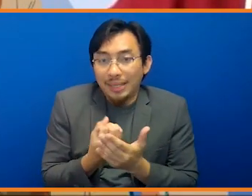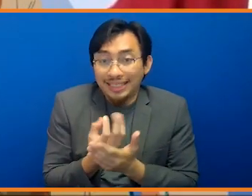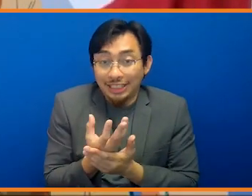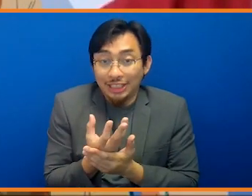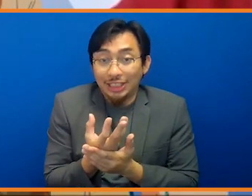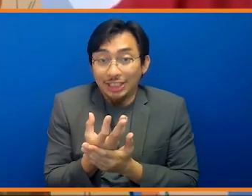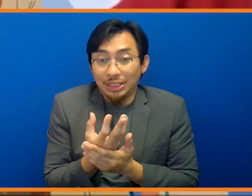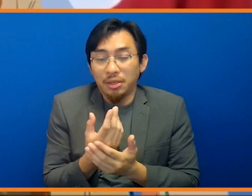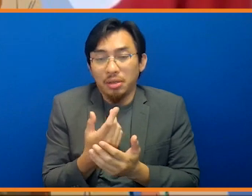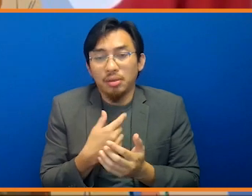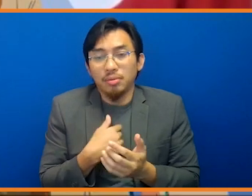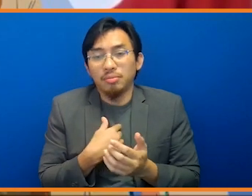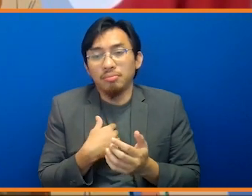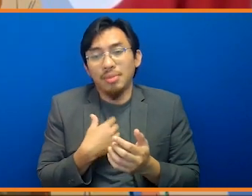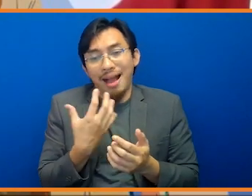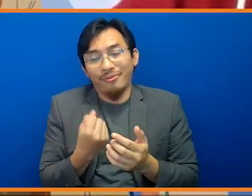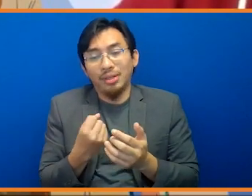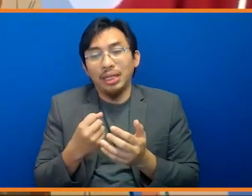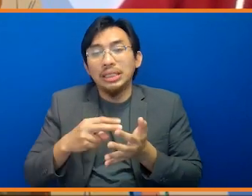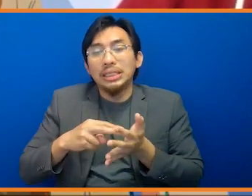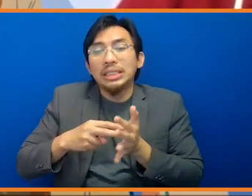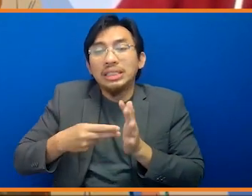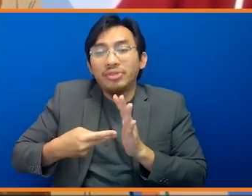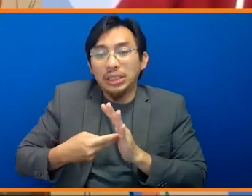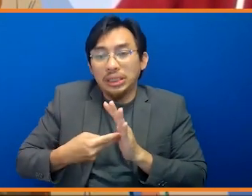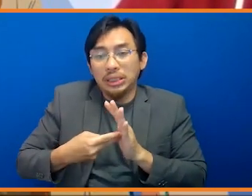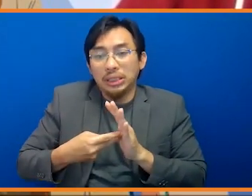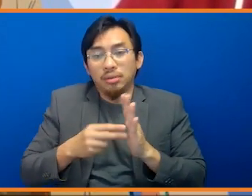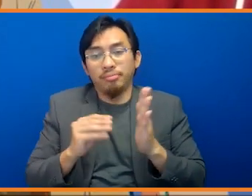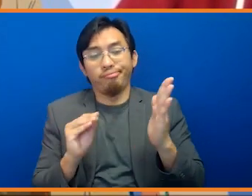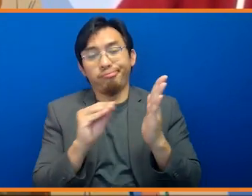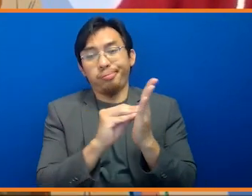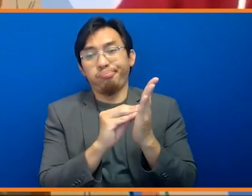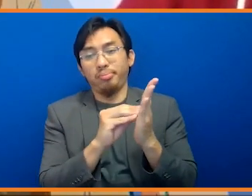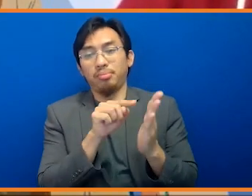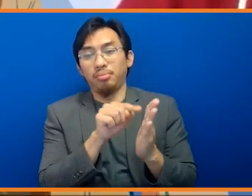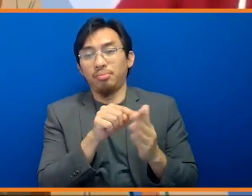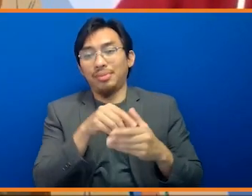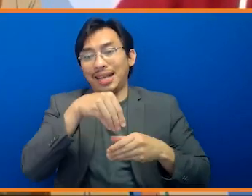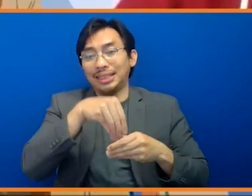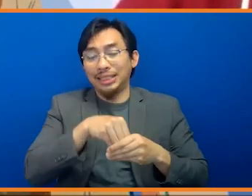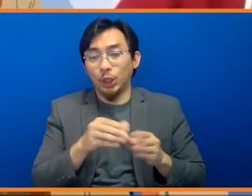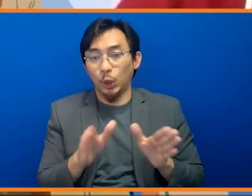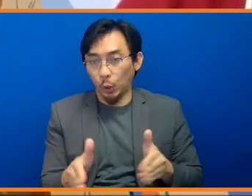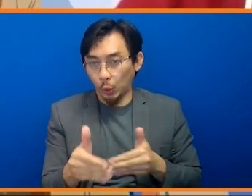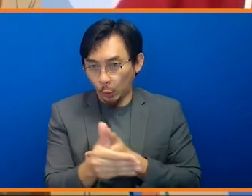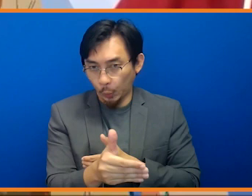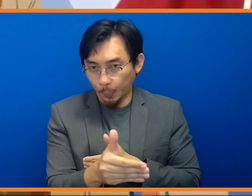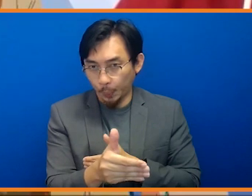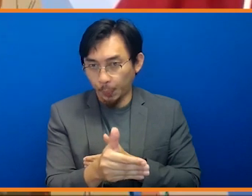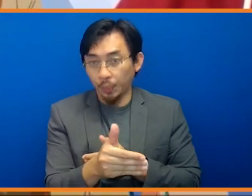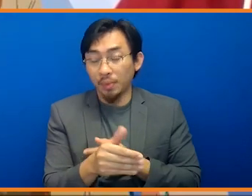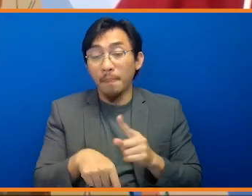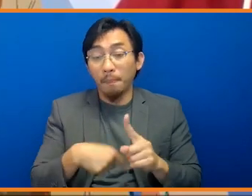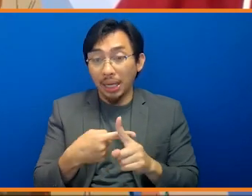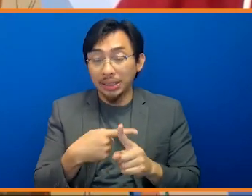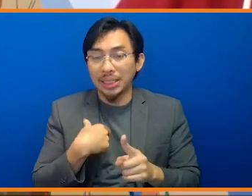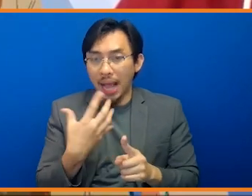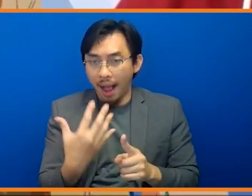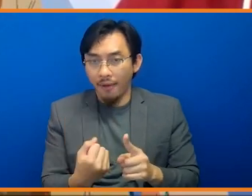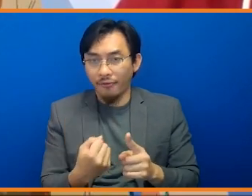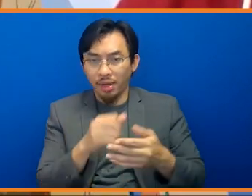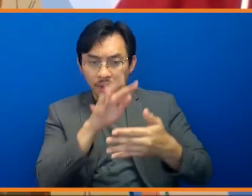we we have put the definition about that room inside, and also we use